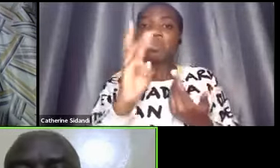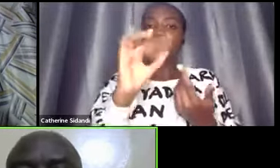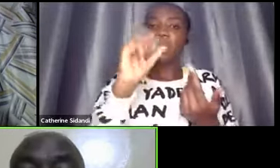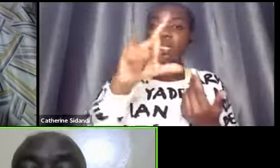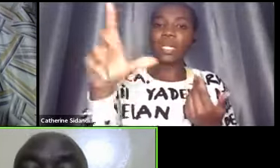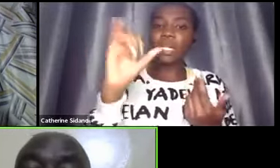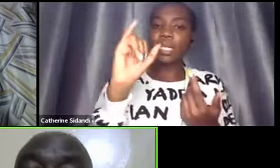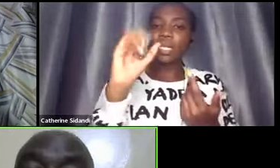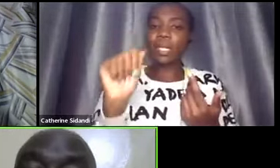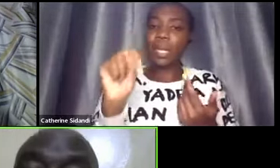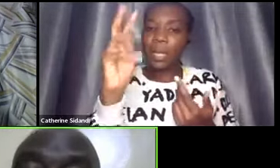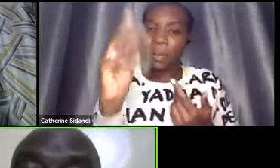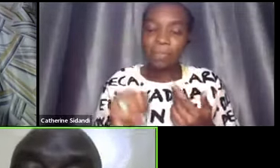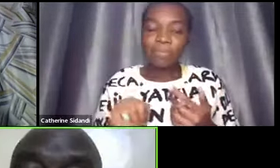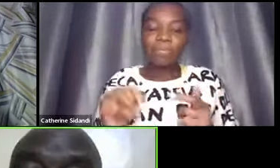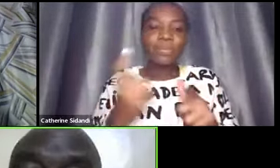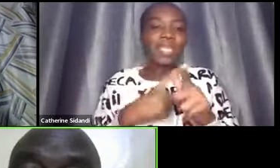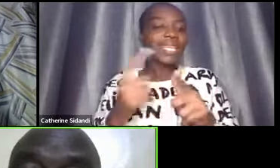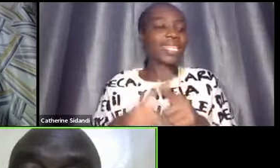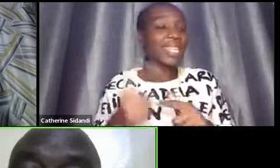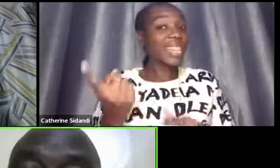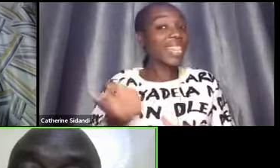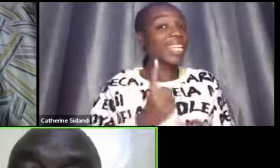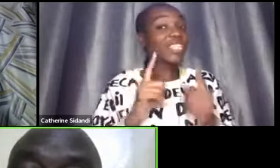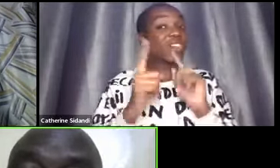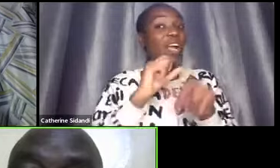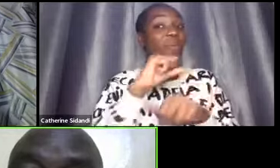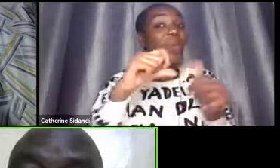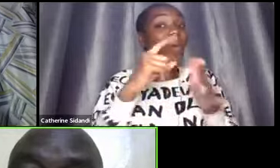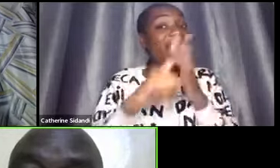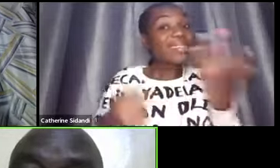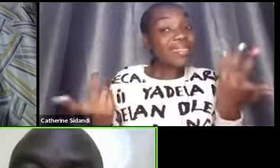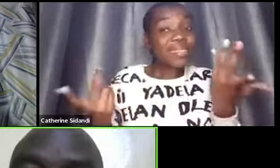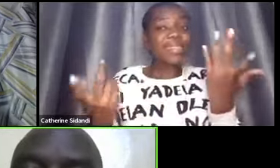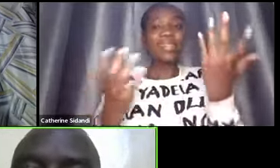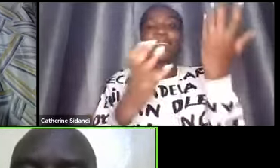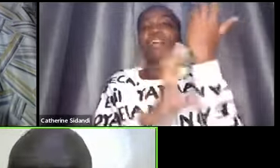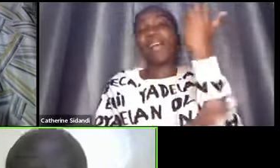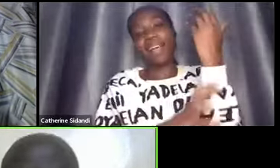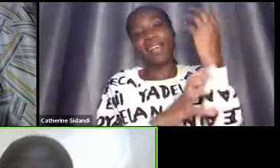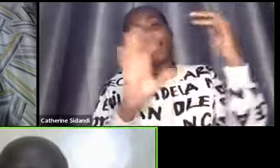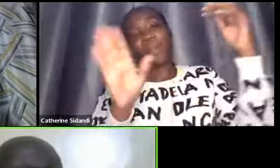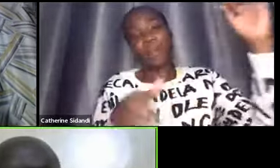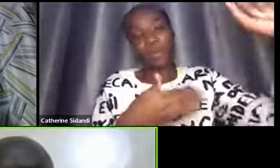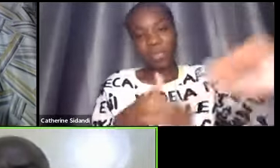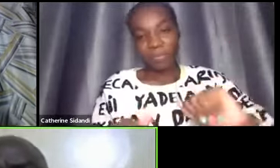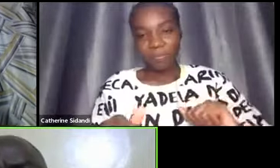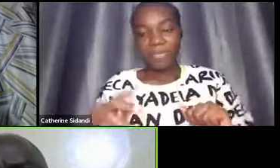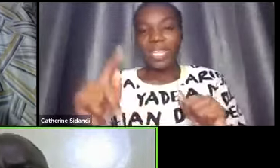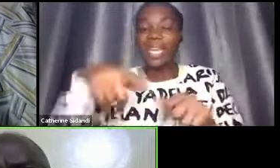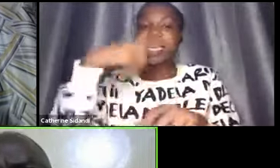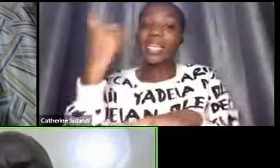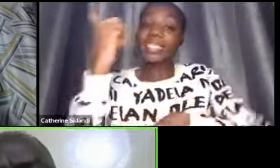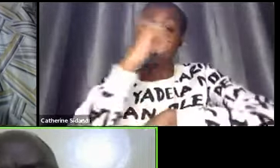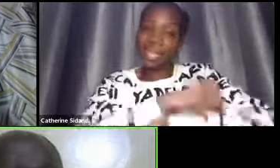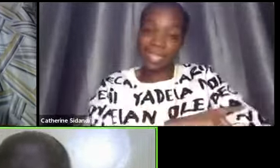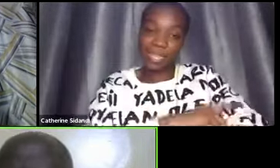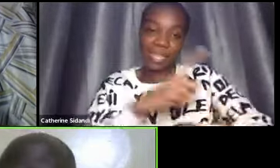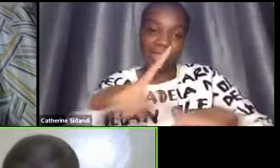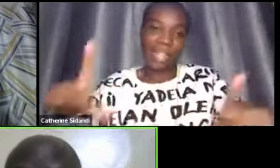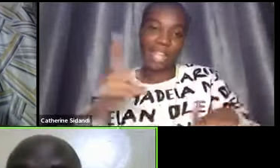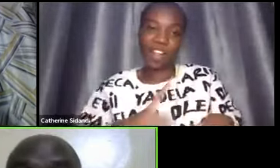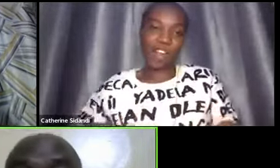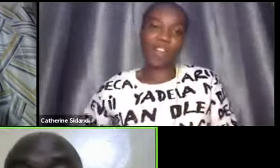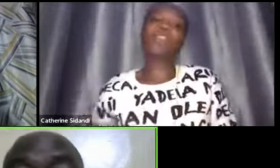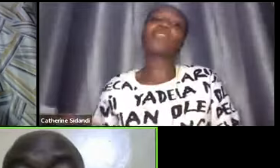sleep." What was this lady talking about? Country music. The following day, the landlord went back and asked the young